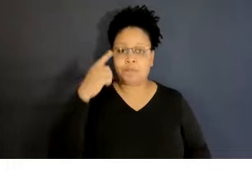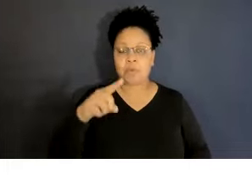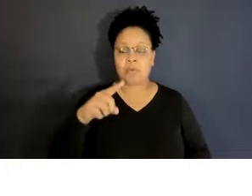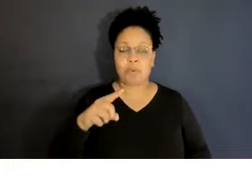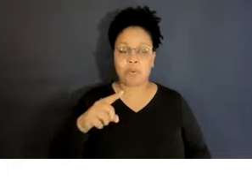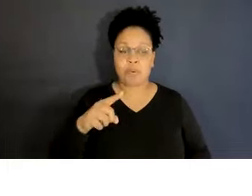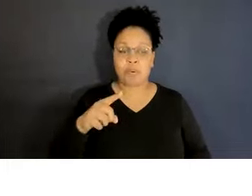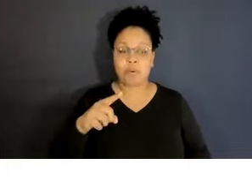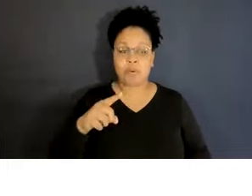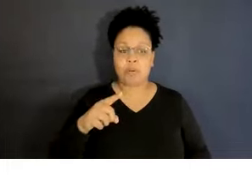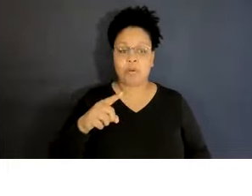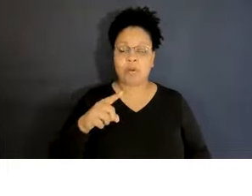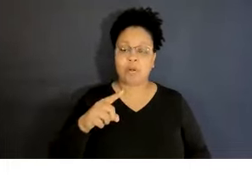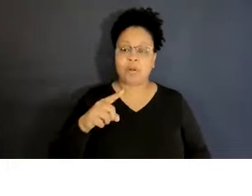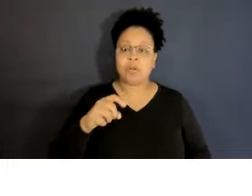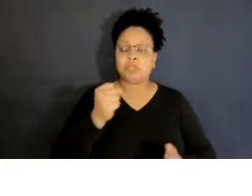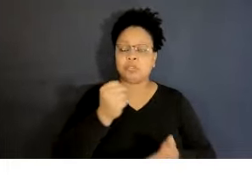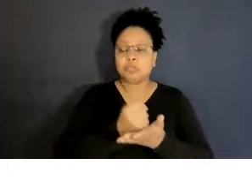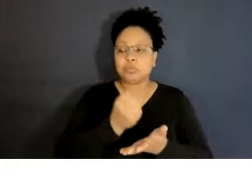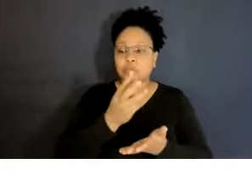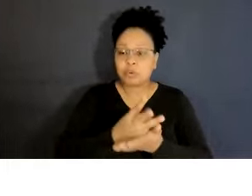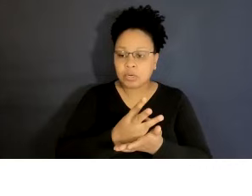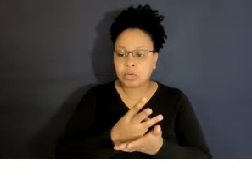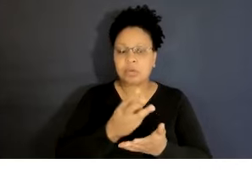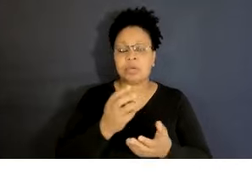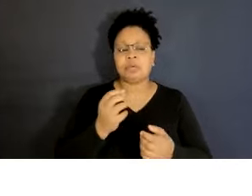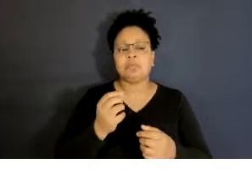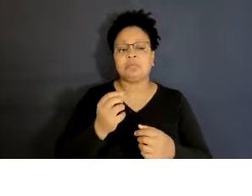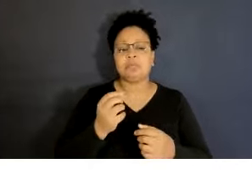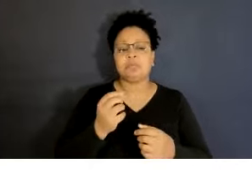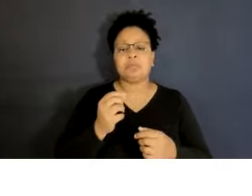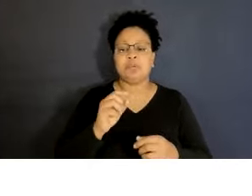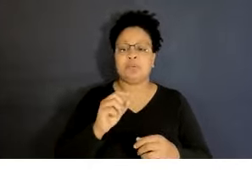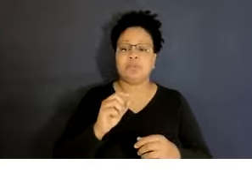work graduate program. Thank you.